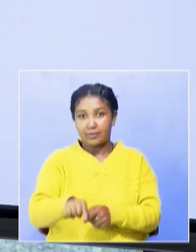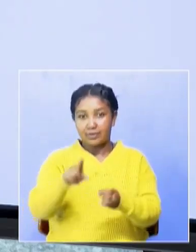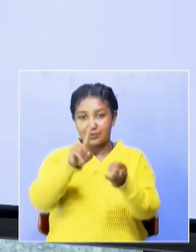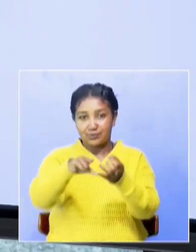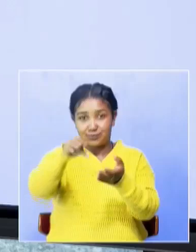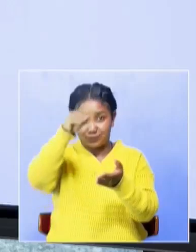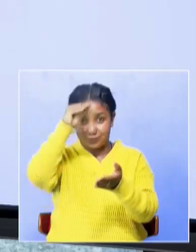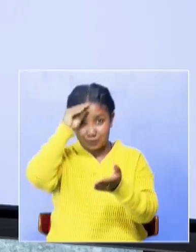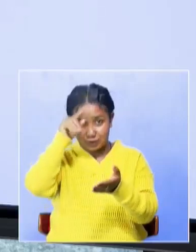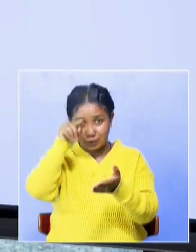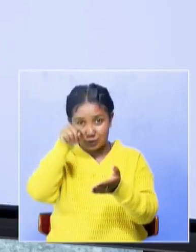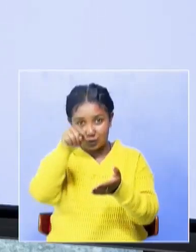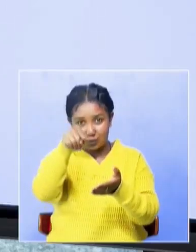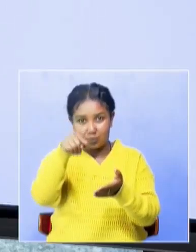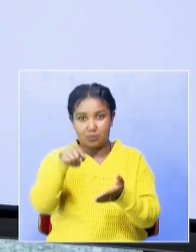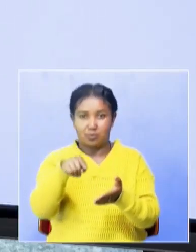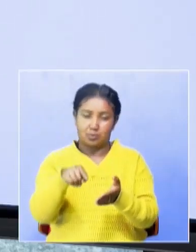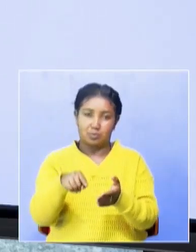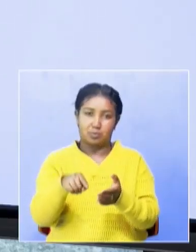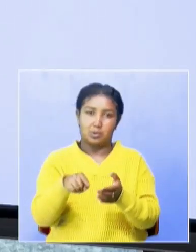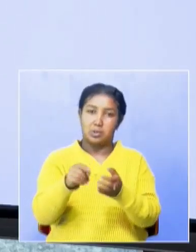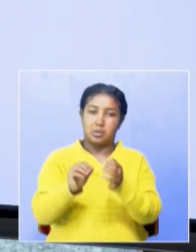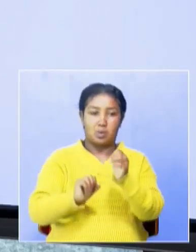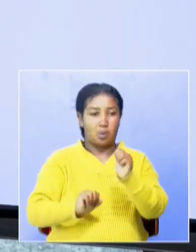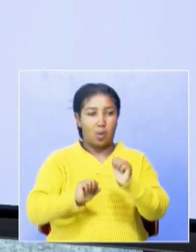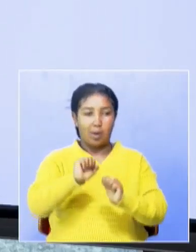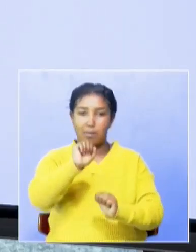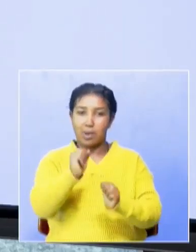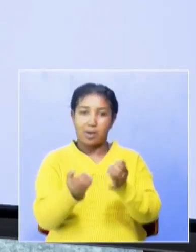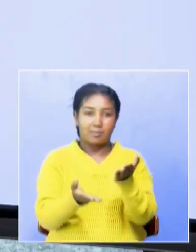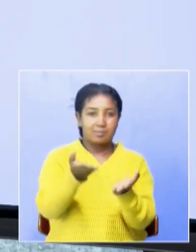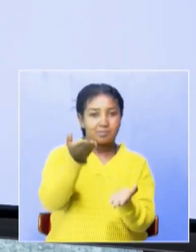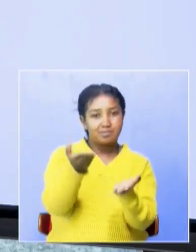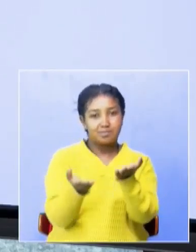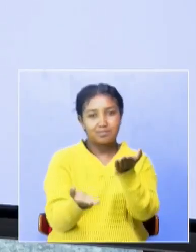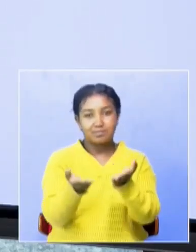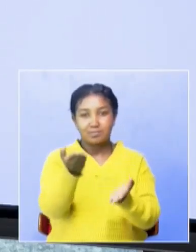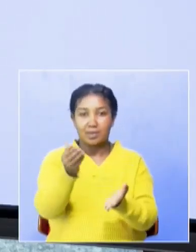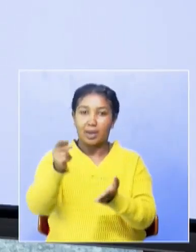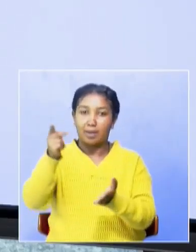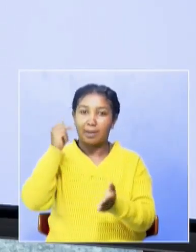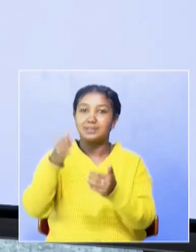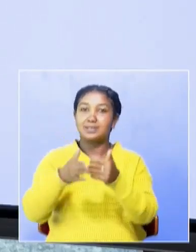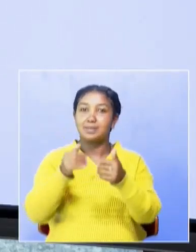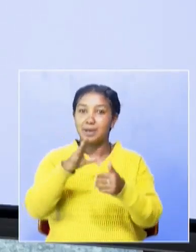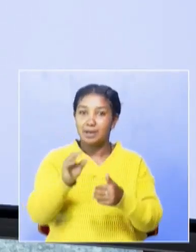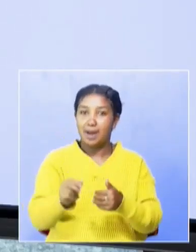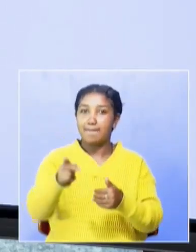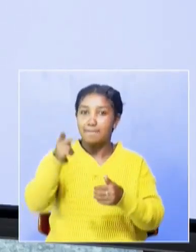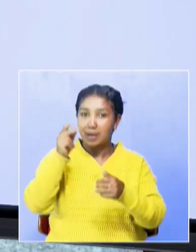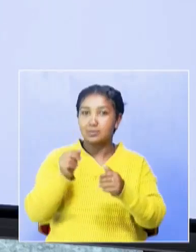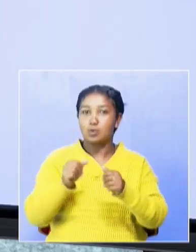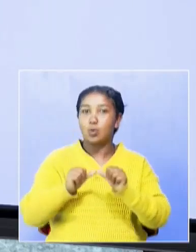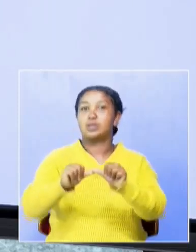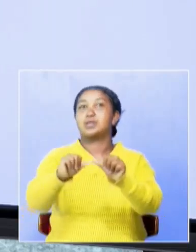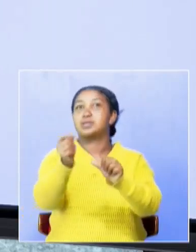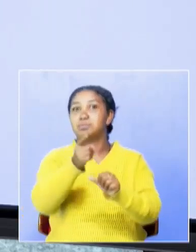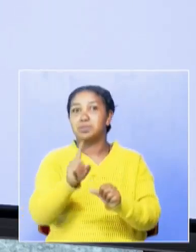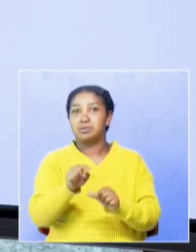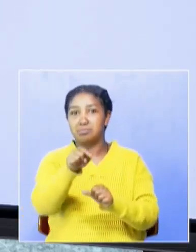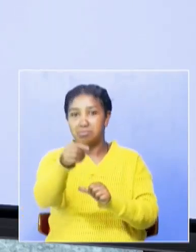end of our today's lesson, you are going to compare and contrast past simple and past continuous